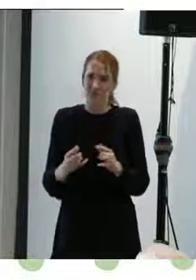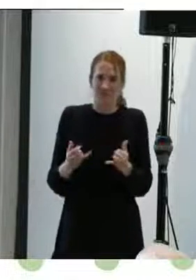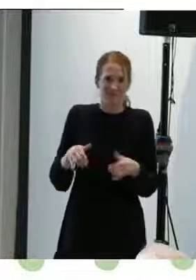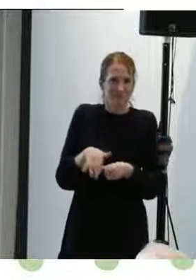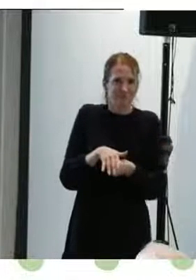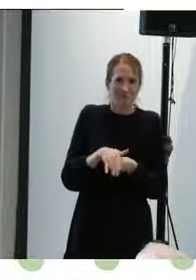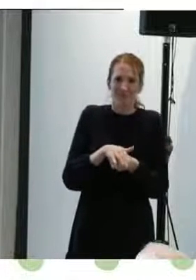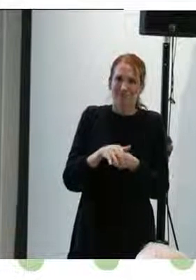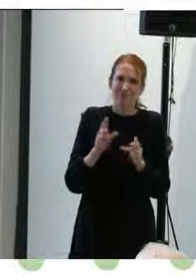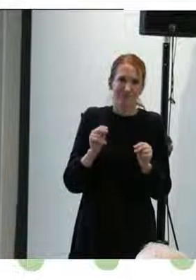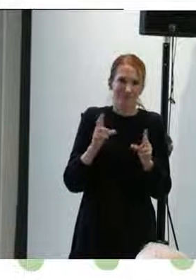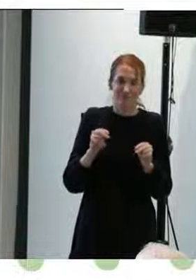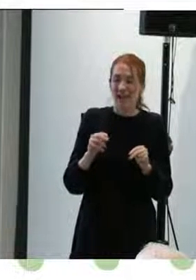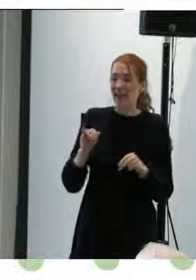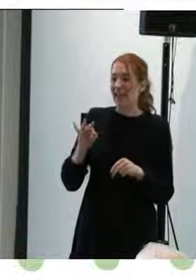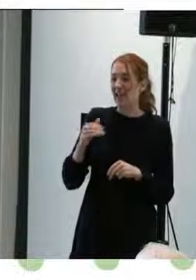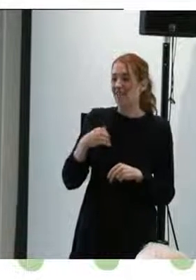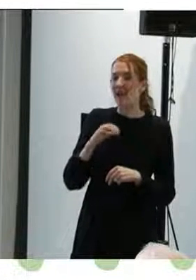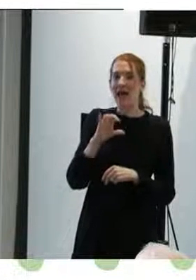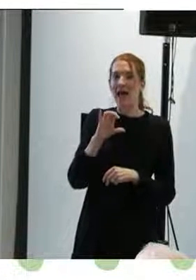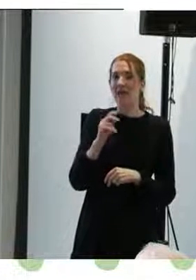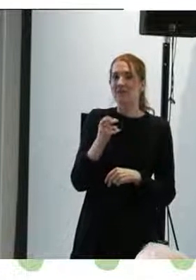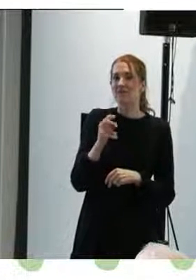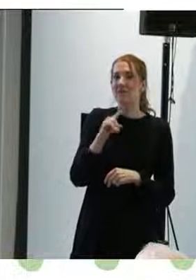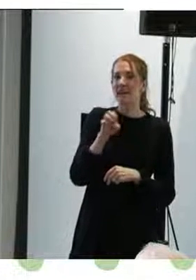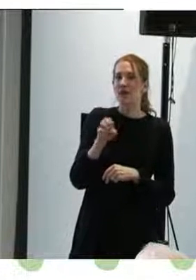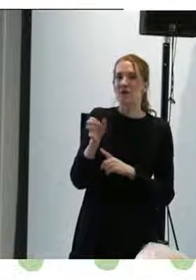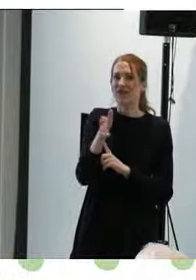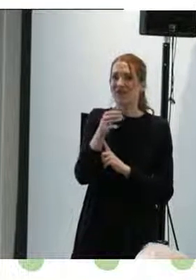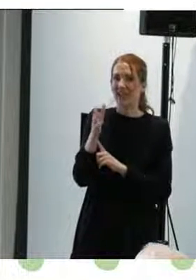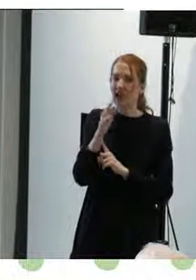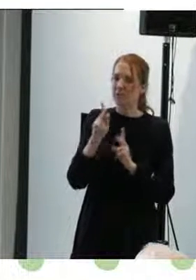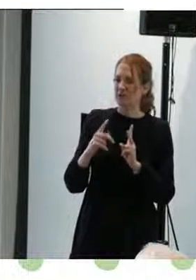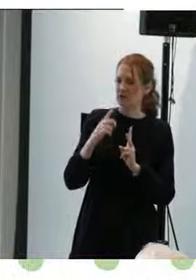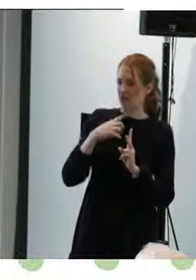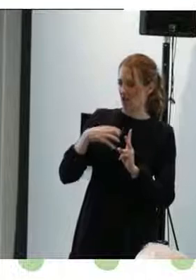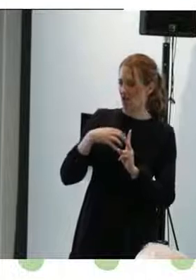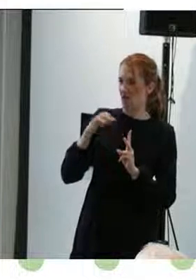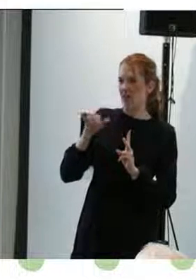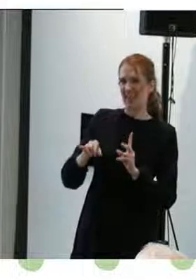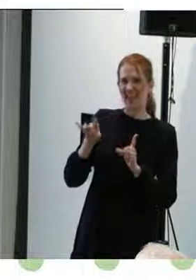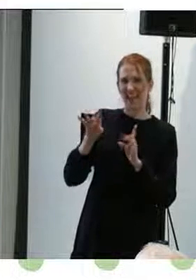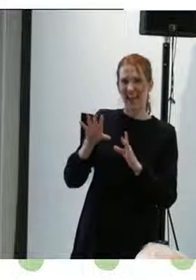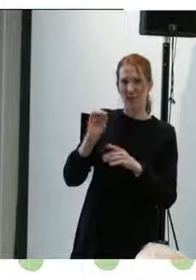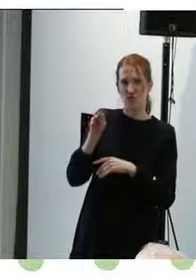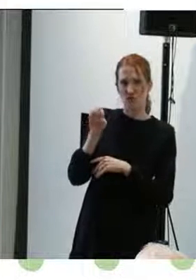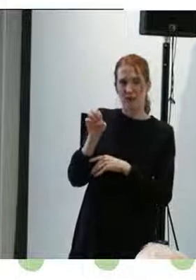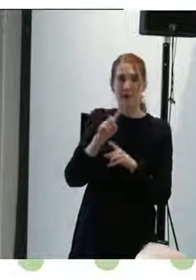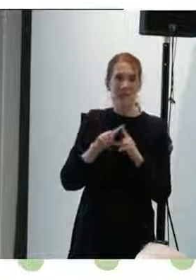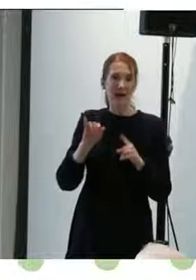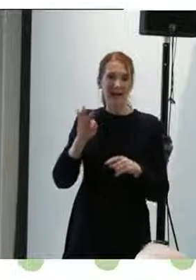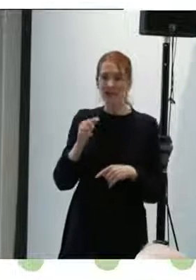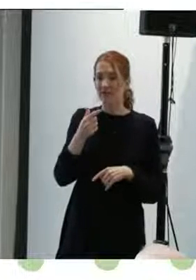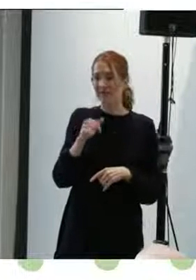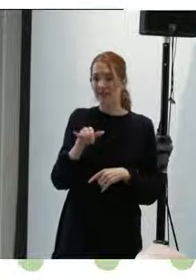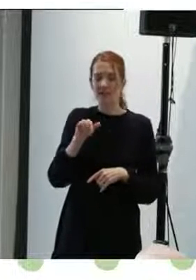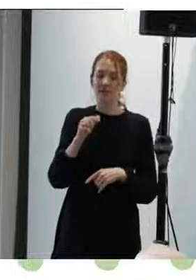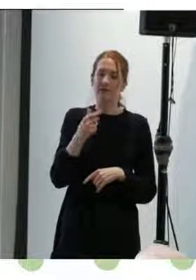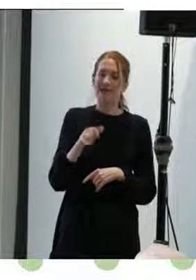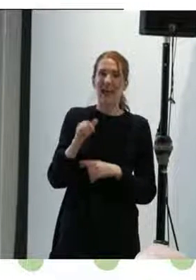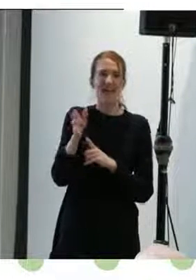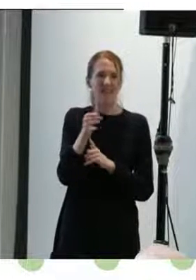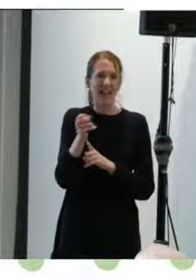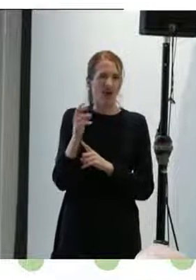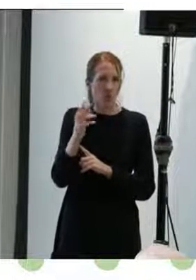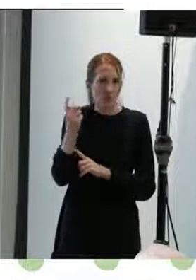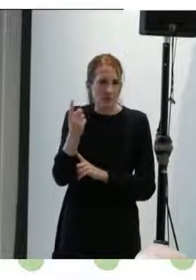people would say it was a hate crime, but if I had a gay flag or an Islam flag, people would celebrate it. Even having an American flag is seen as a hate crime. And